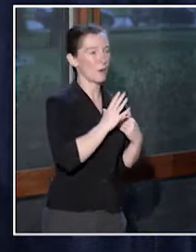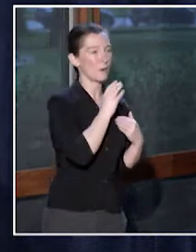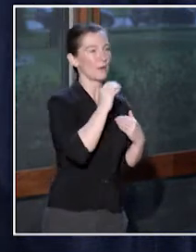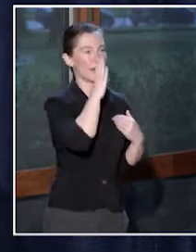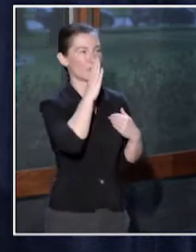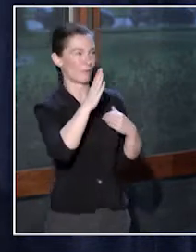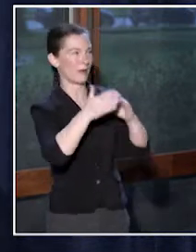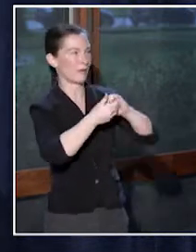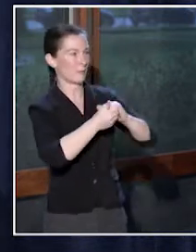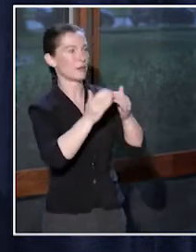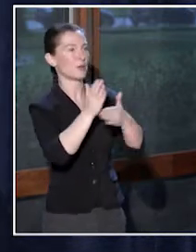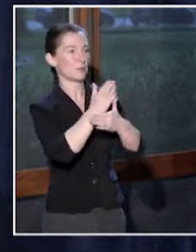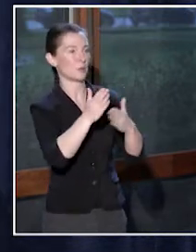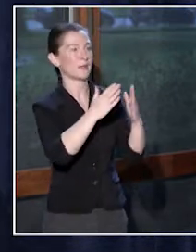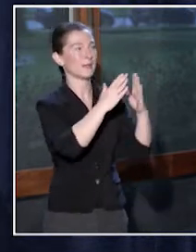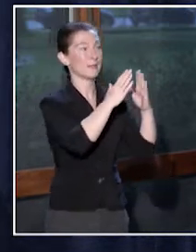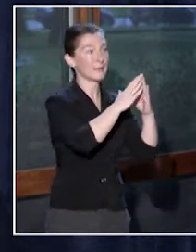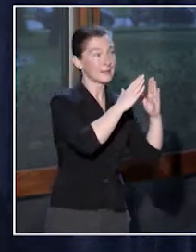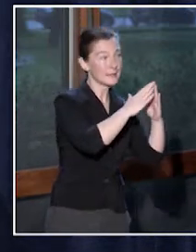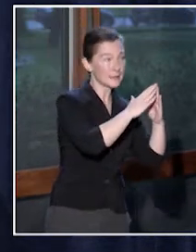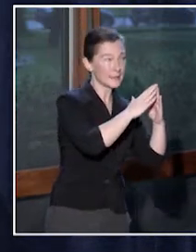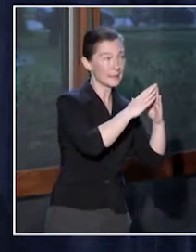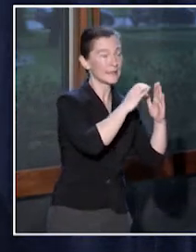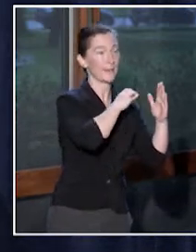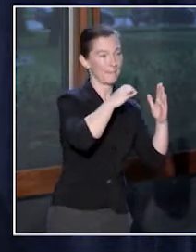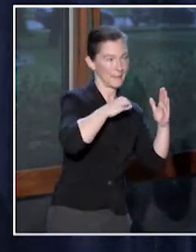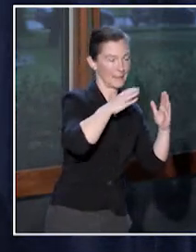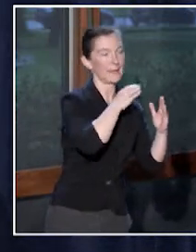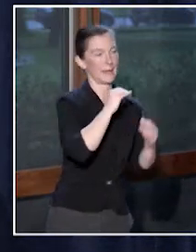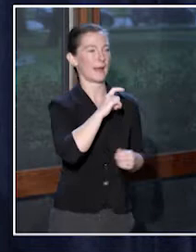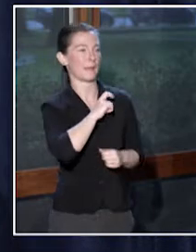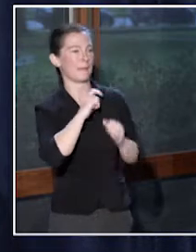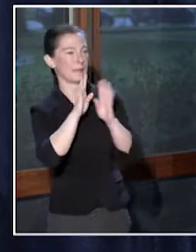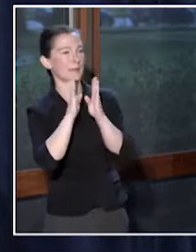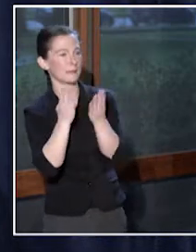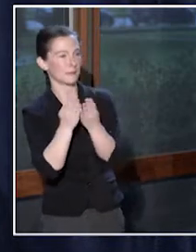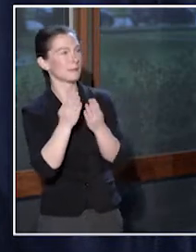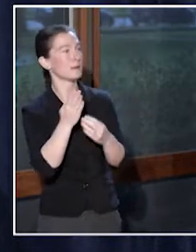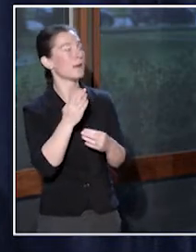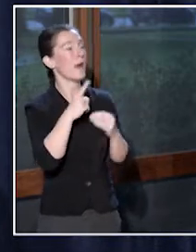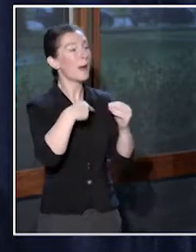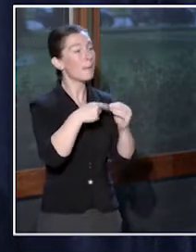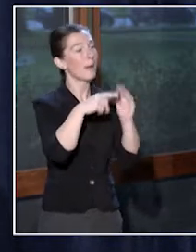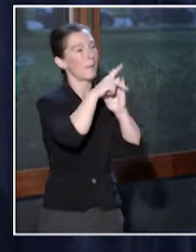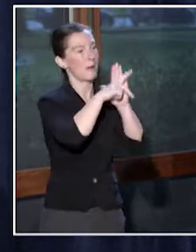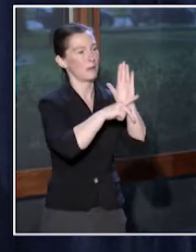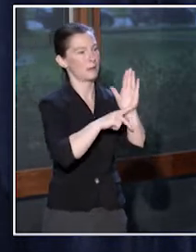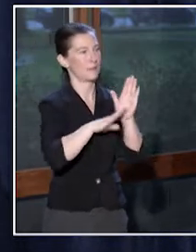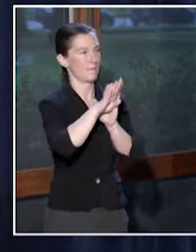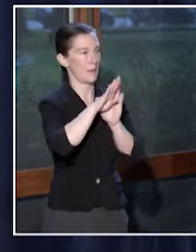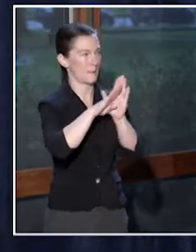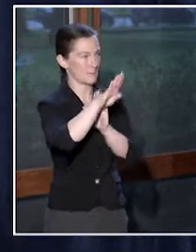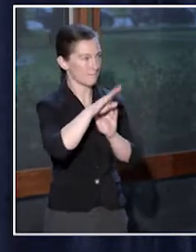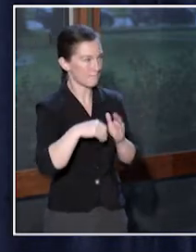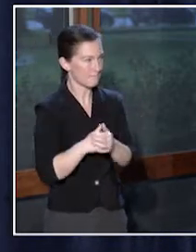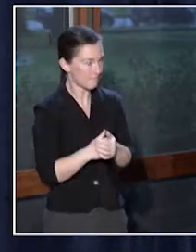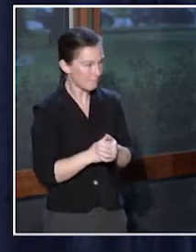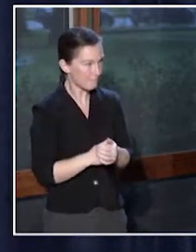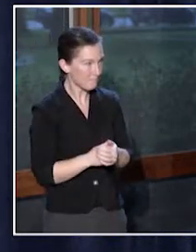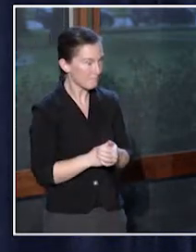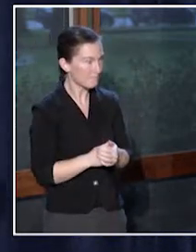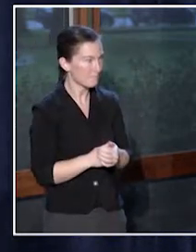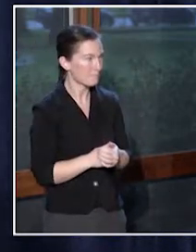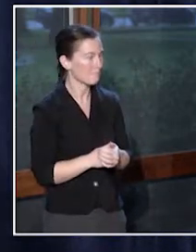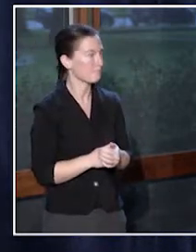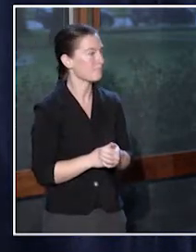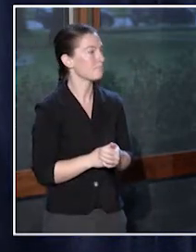bureau and a city committee on policy development. This goes beyond